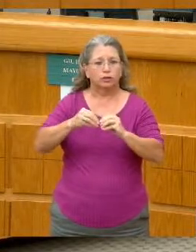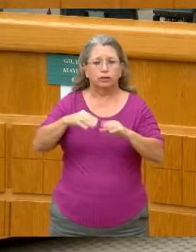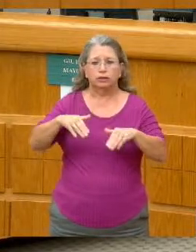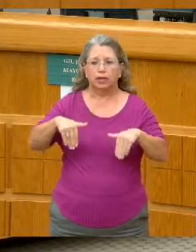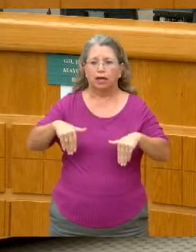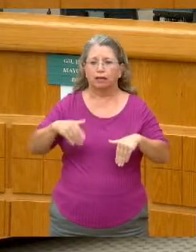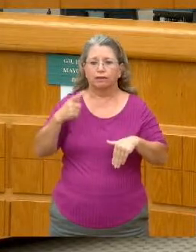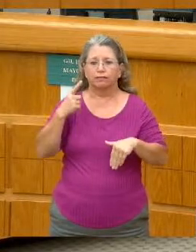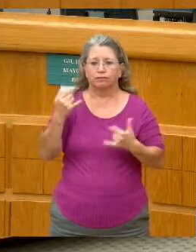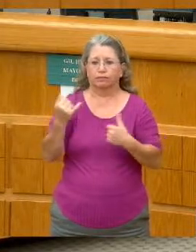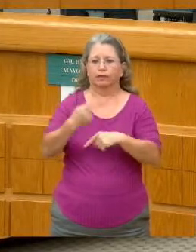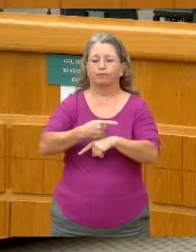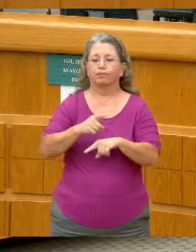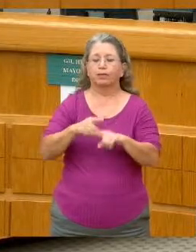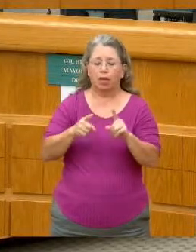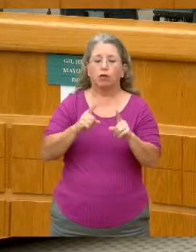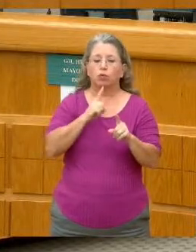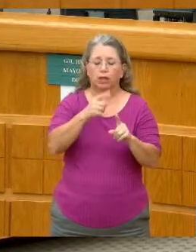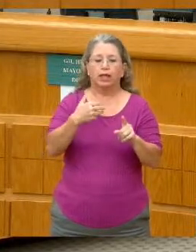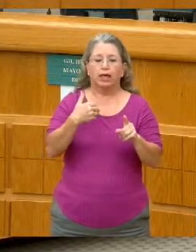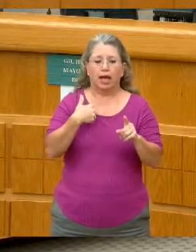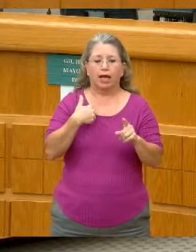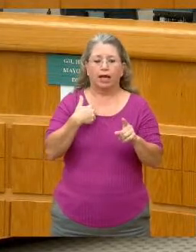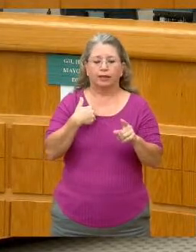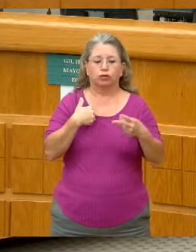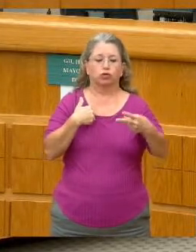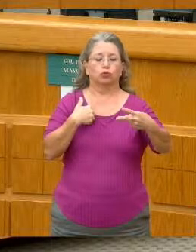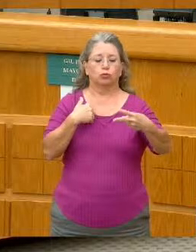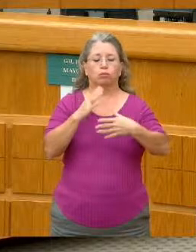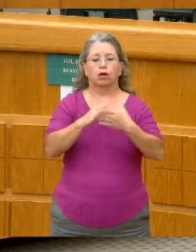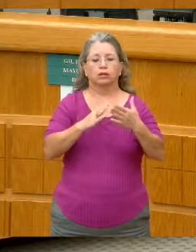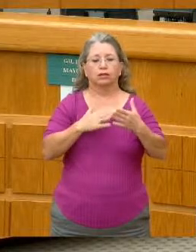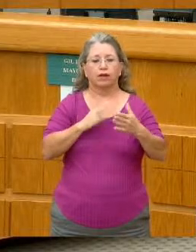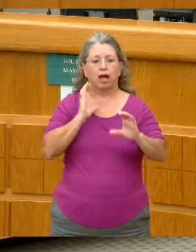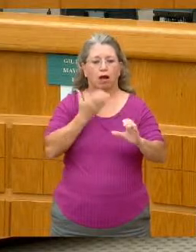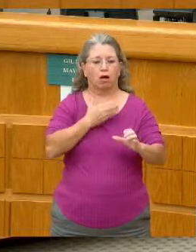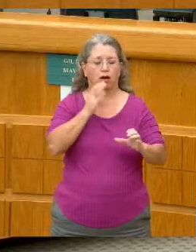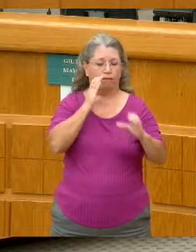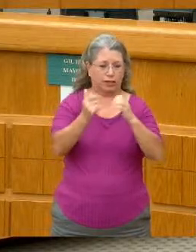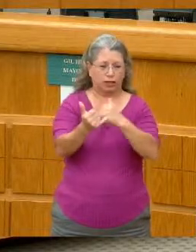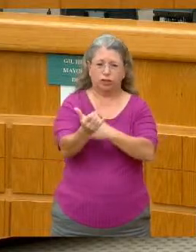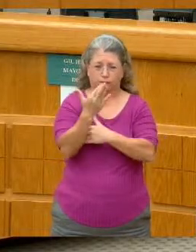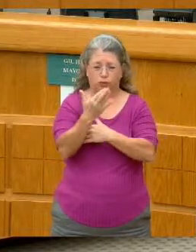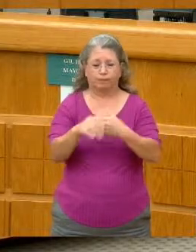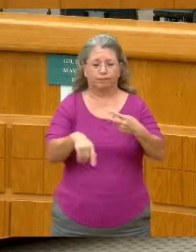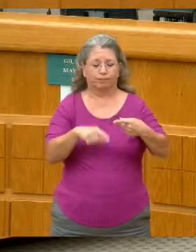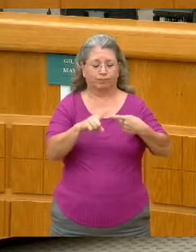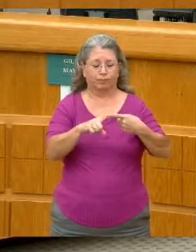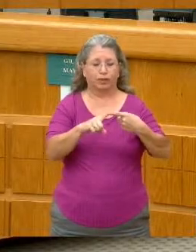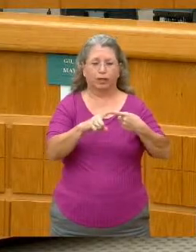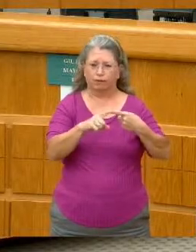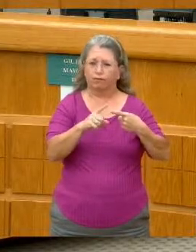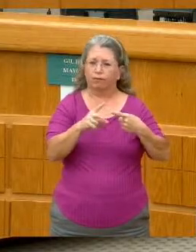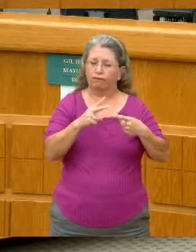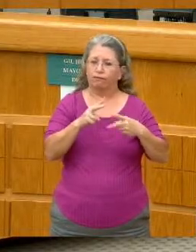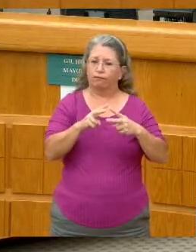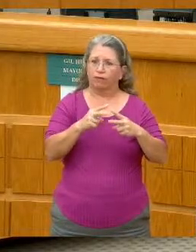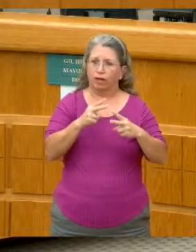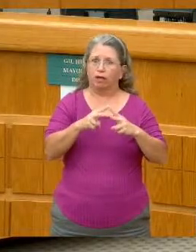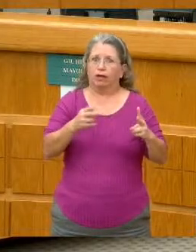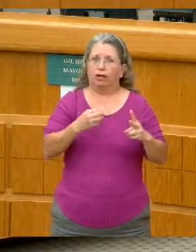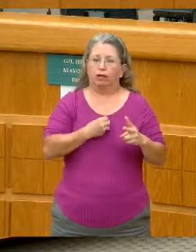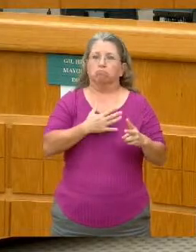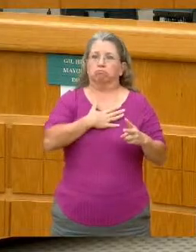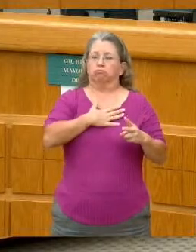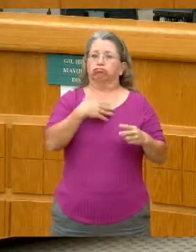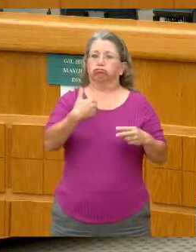encouraging conversations that we had this morning, there were two parts of the conversation. That one was very encouraging, and one was